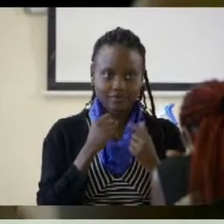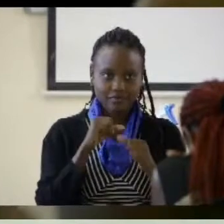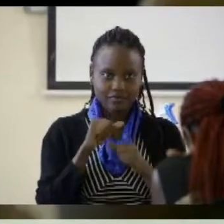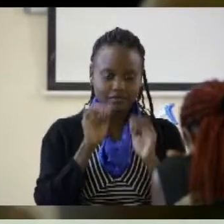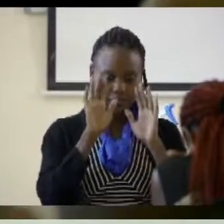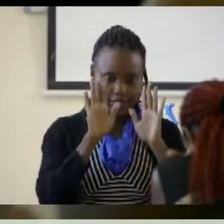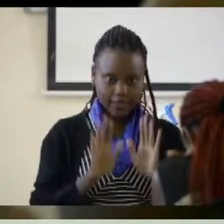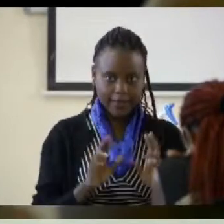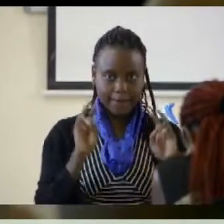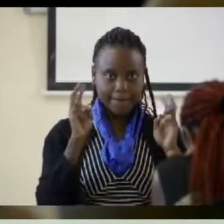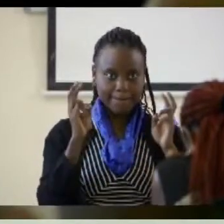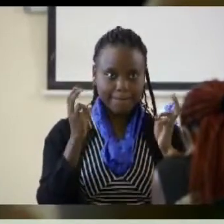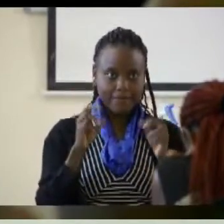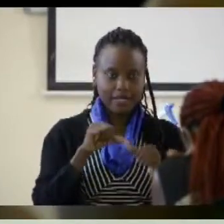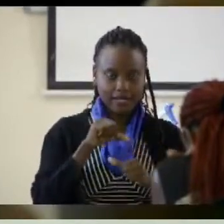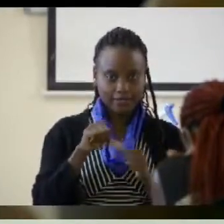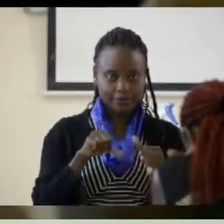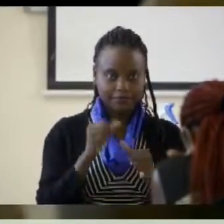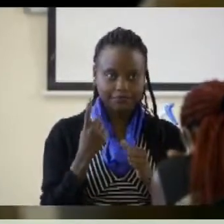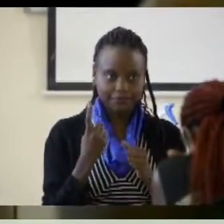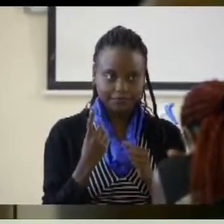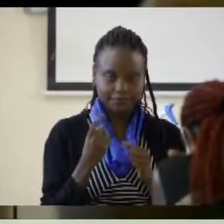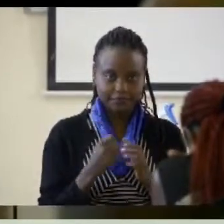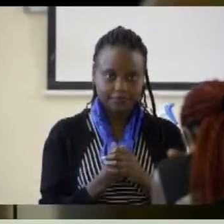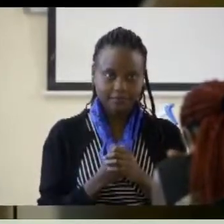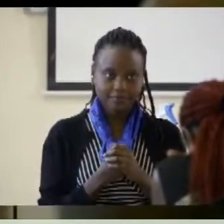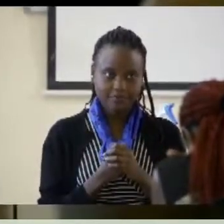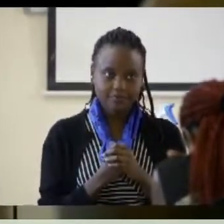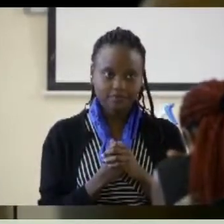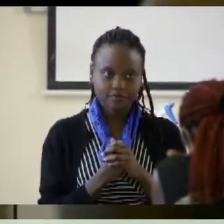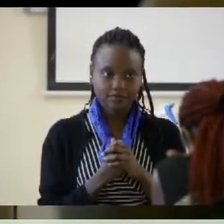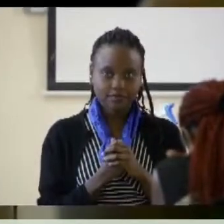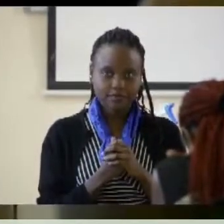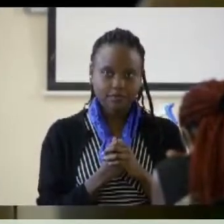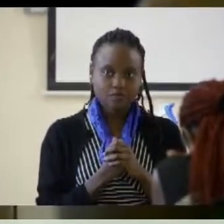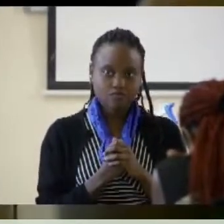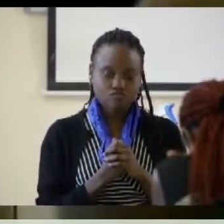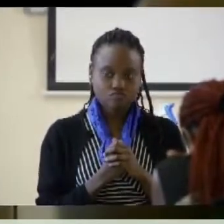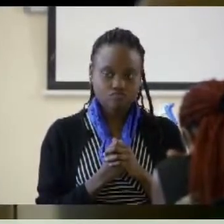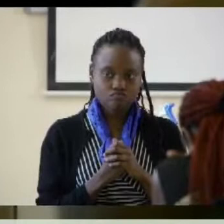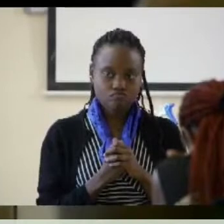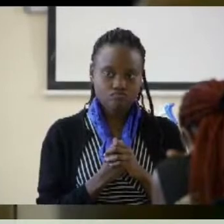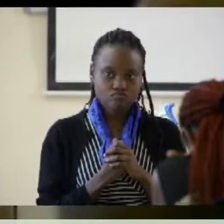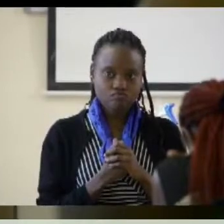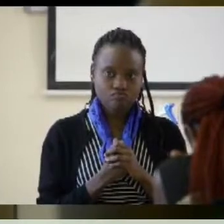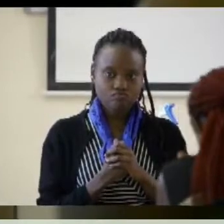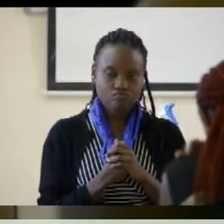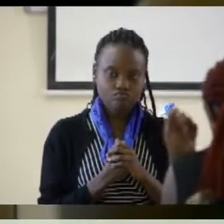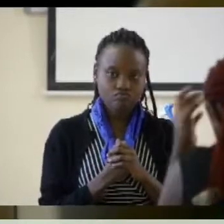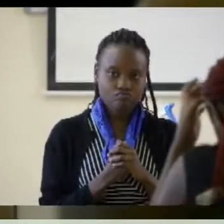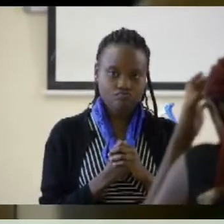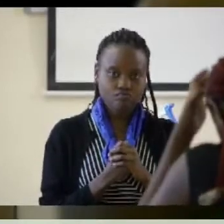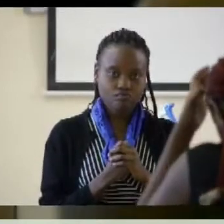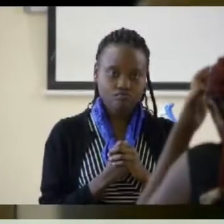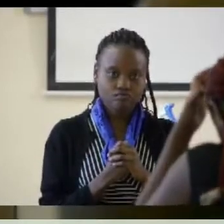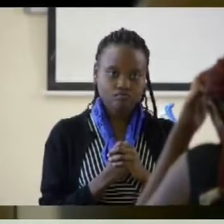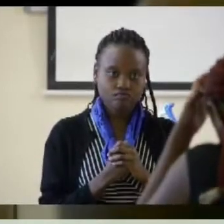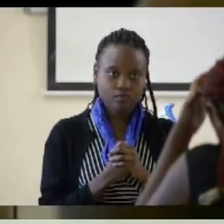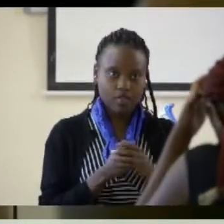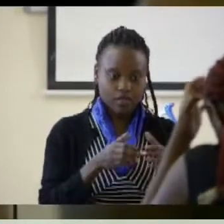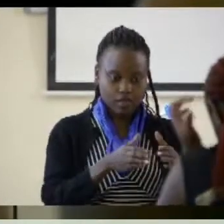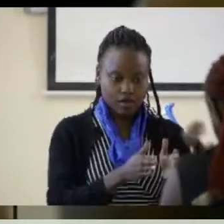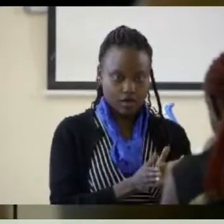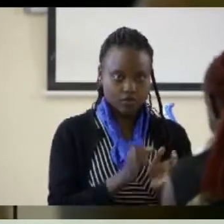critical issue about, one, the autochthony of the councils